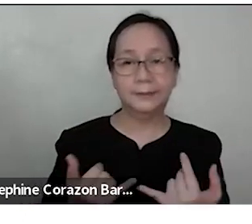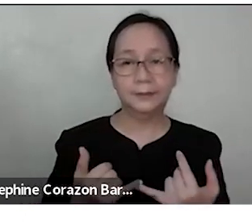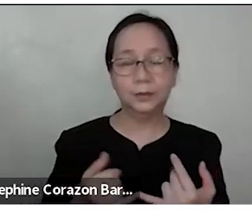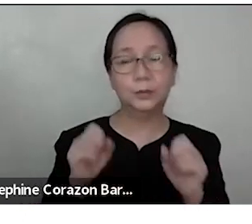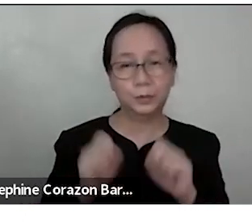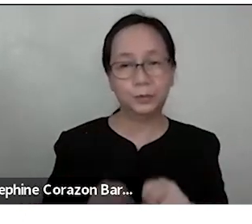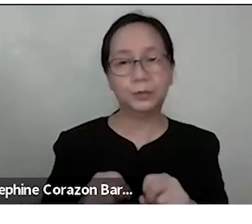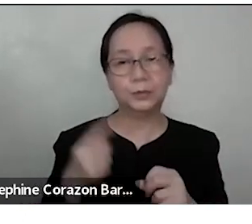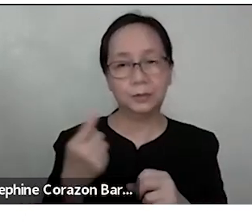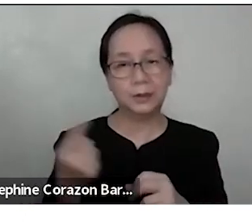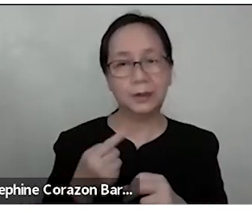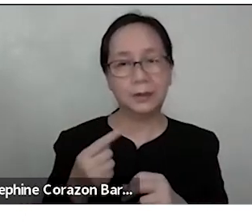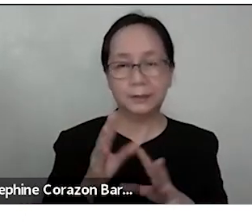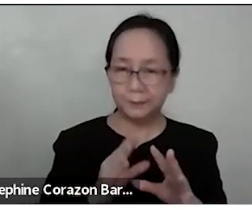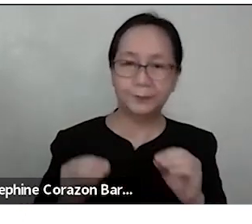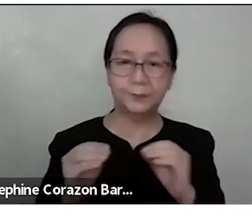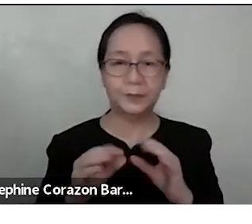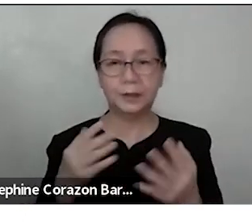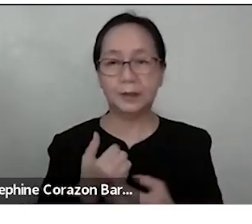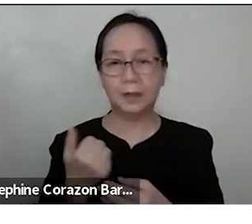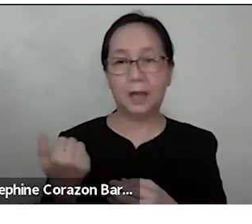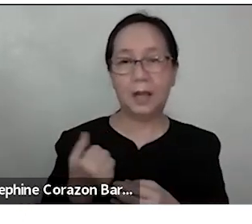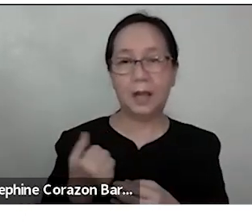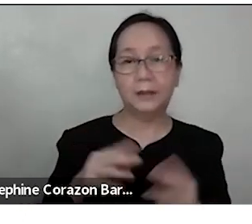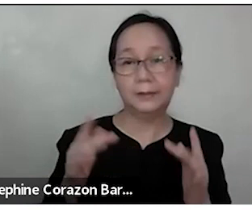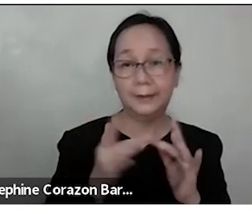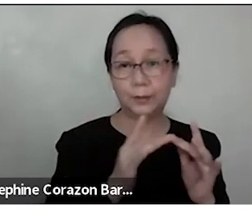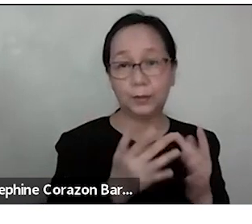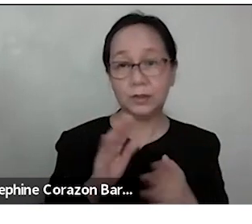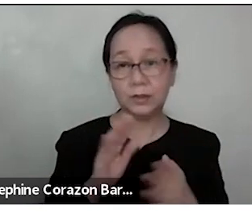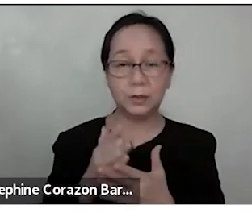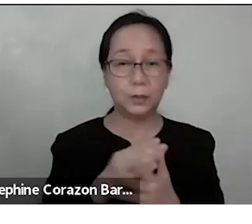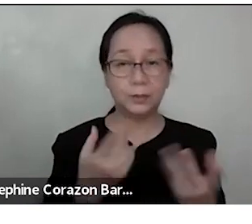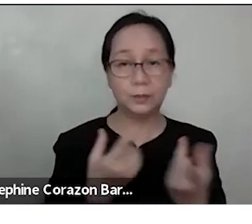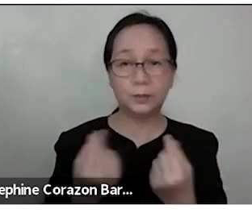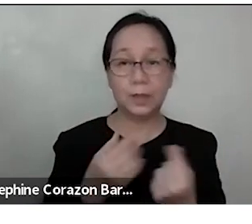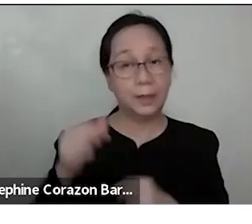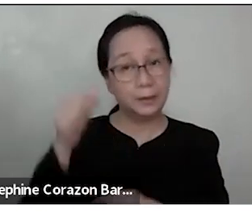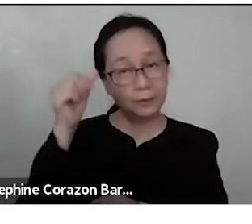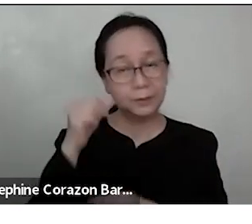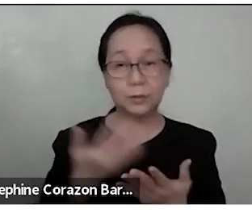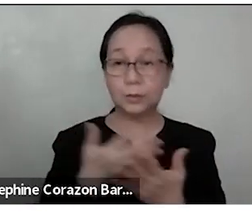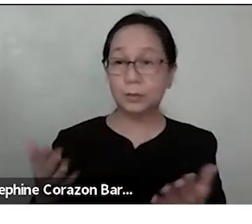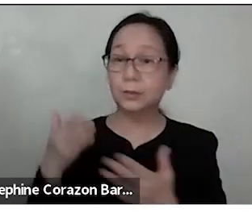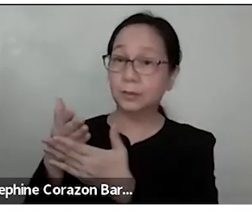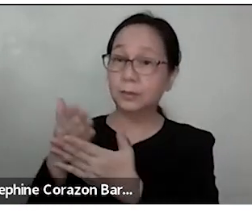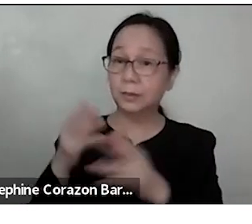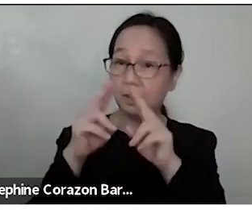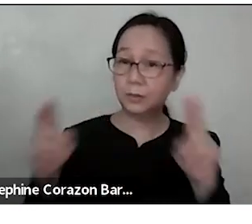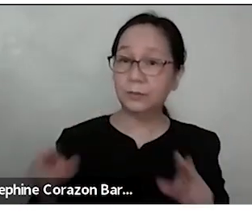could also be the other way around. One of our networks shared that what they do is that the adults are the ones who go to the houses